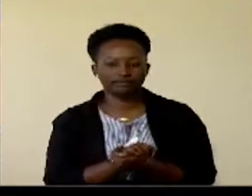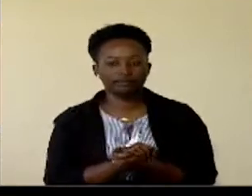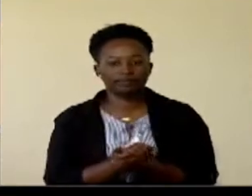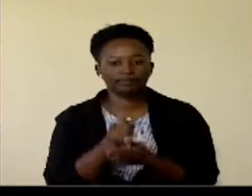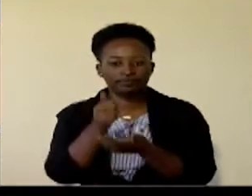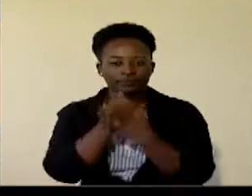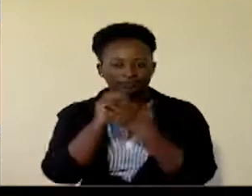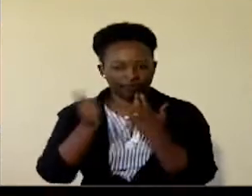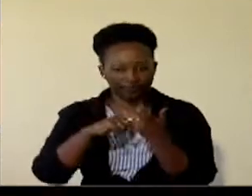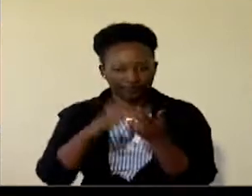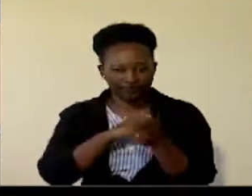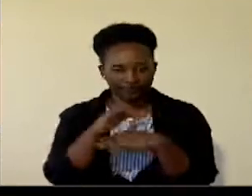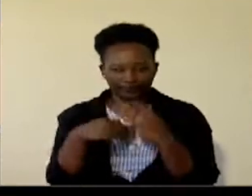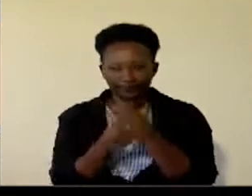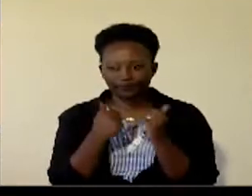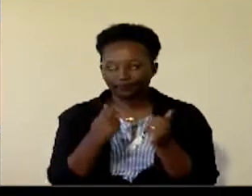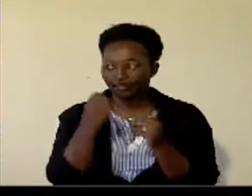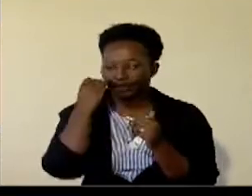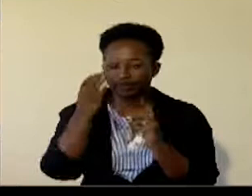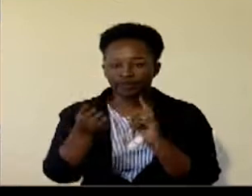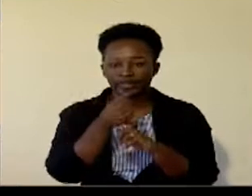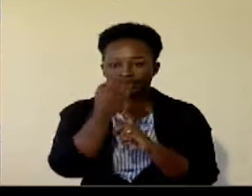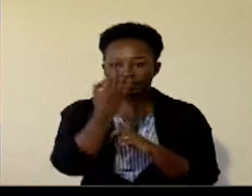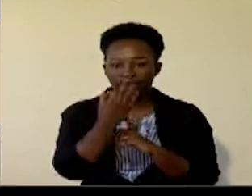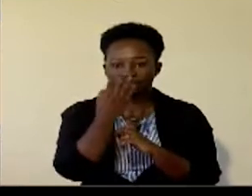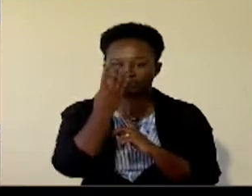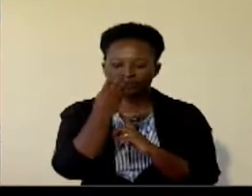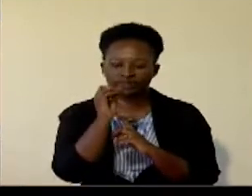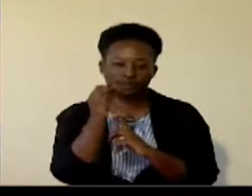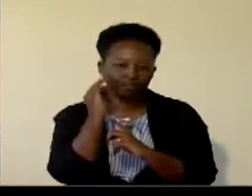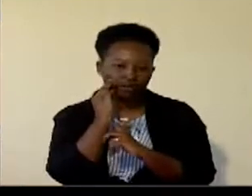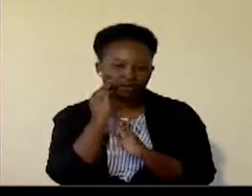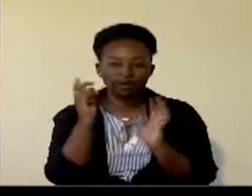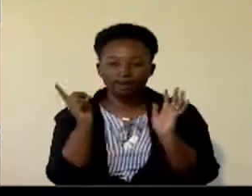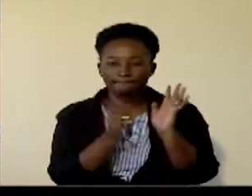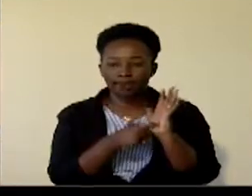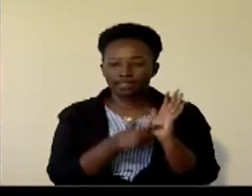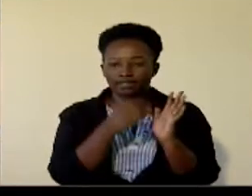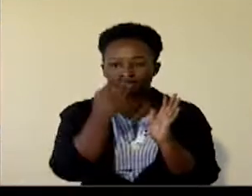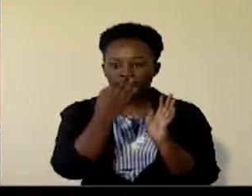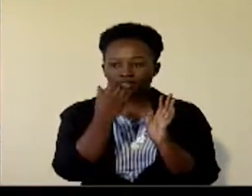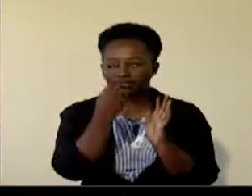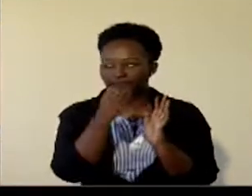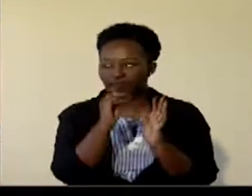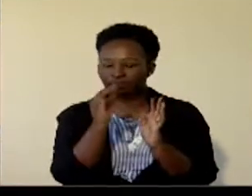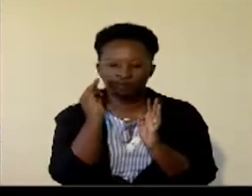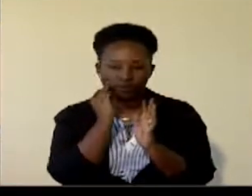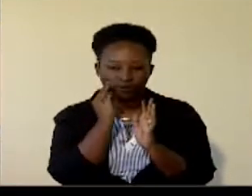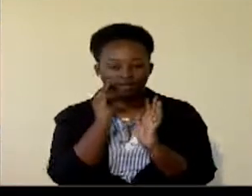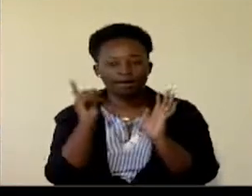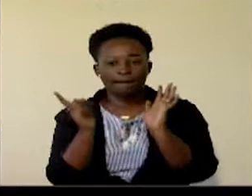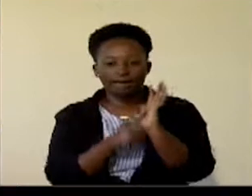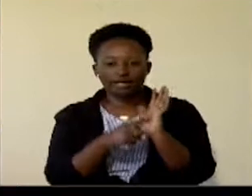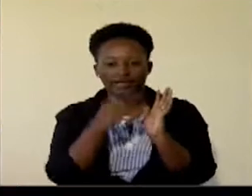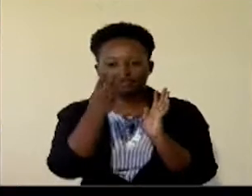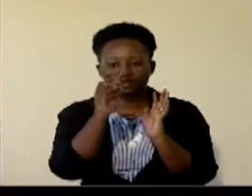to calculate this. If we get 340 million minus 350 million minus